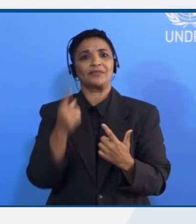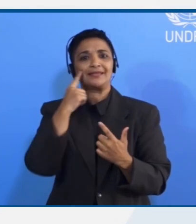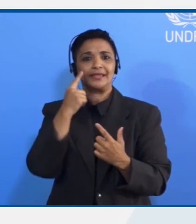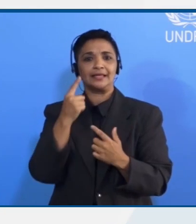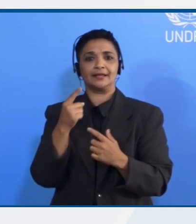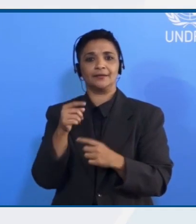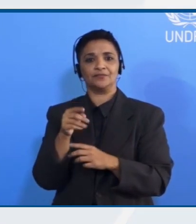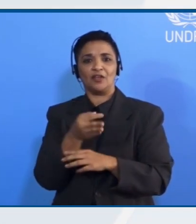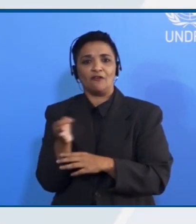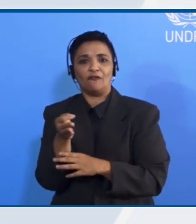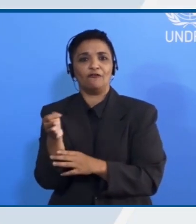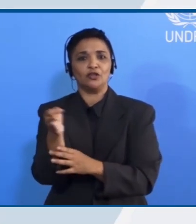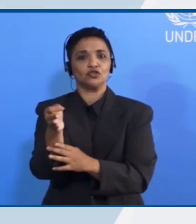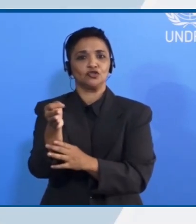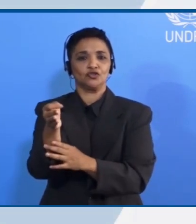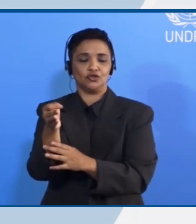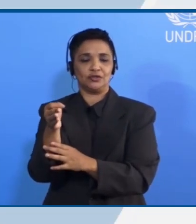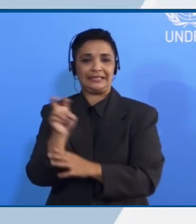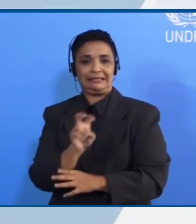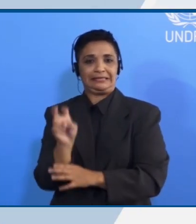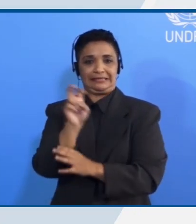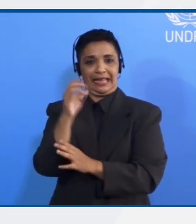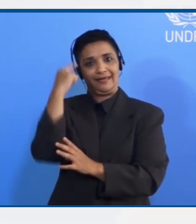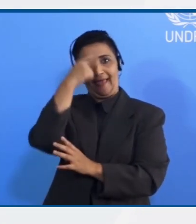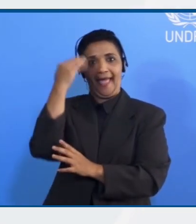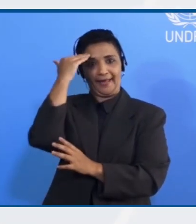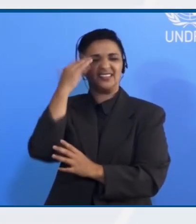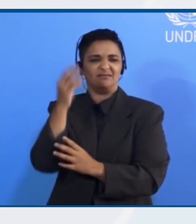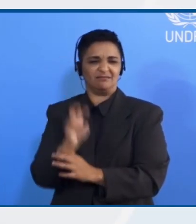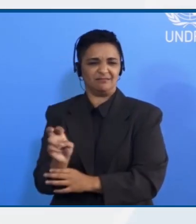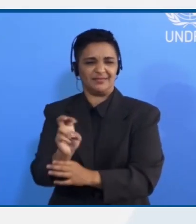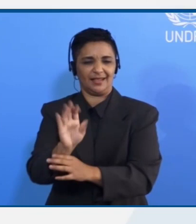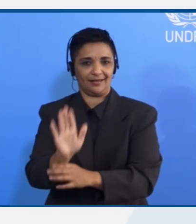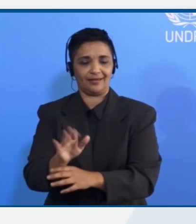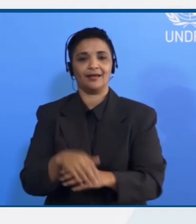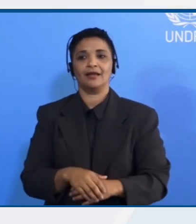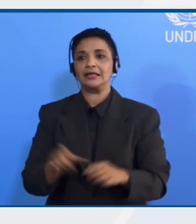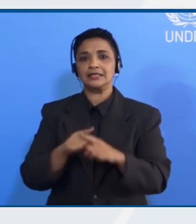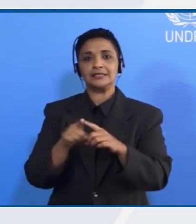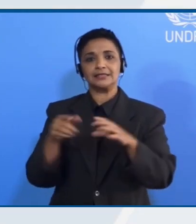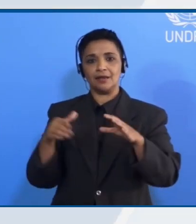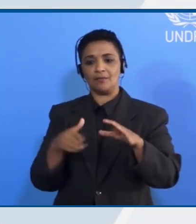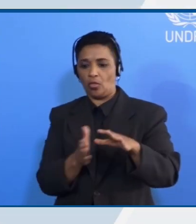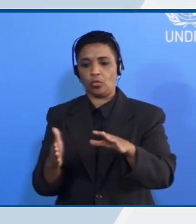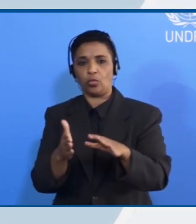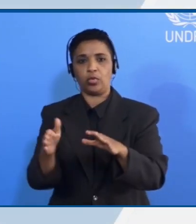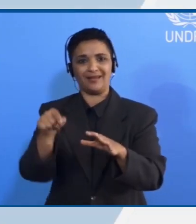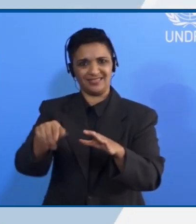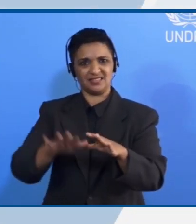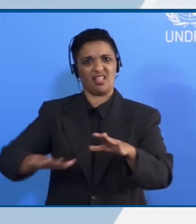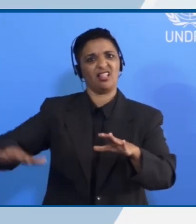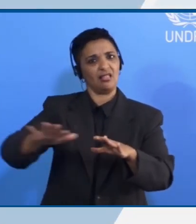Snakehead fish, ikan gabus in Indonesian, that live in peatlands can be utilized